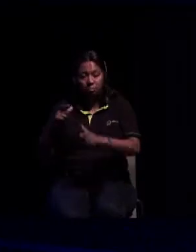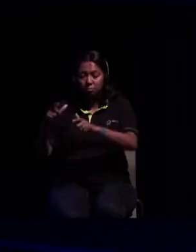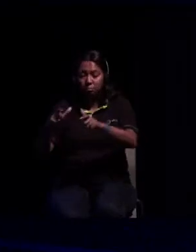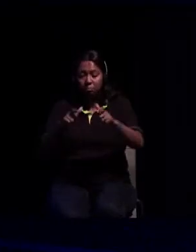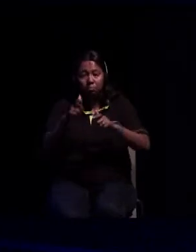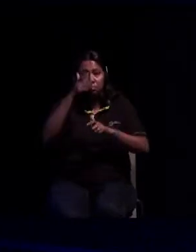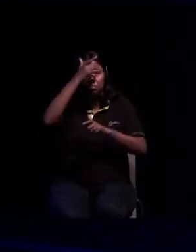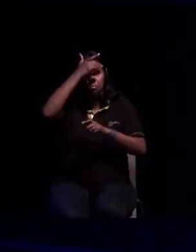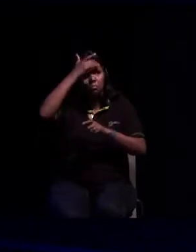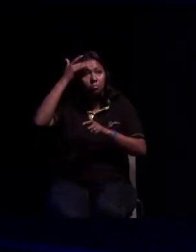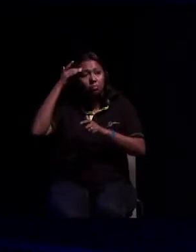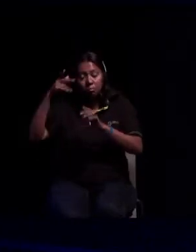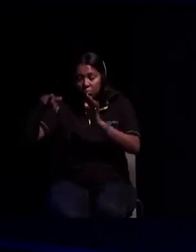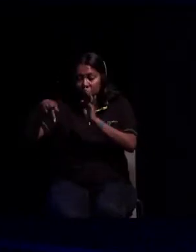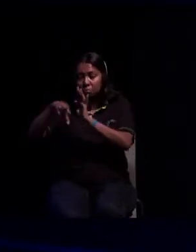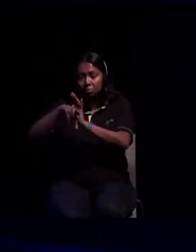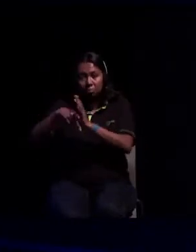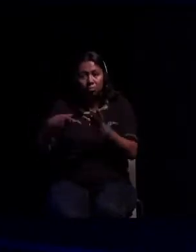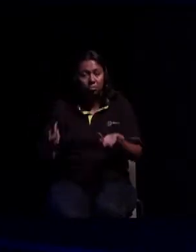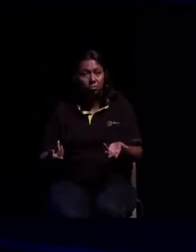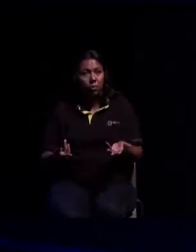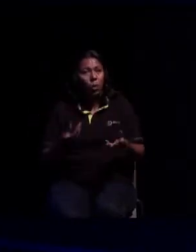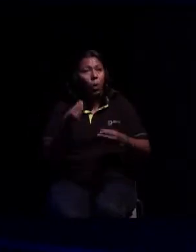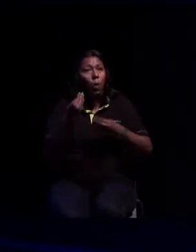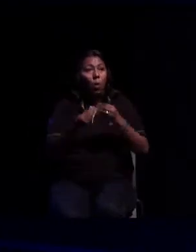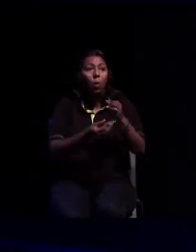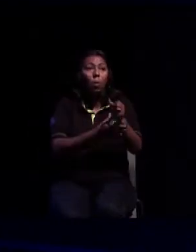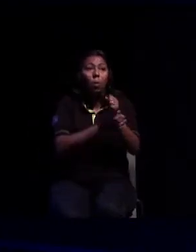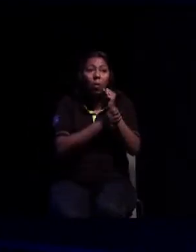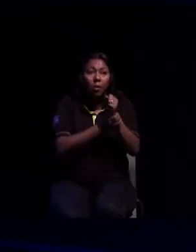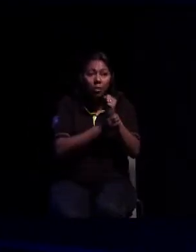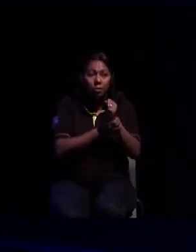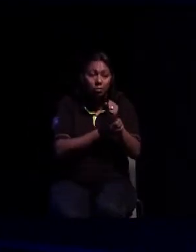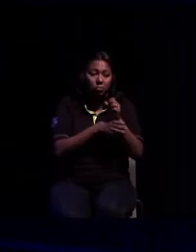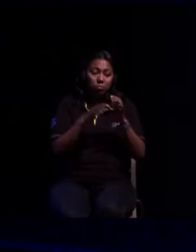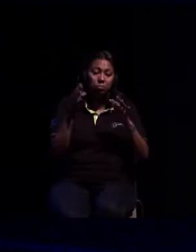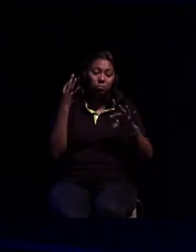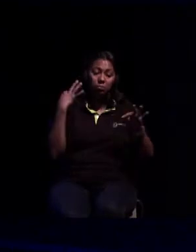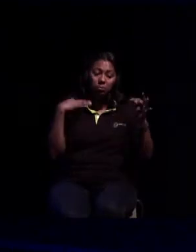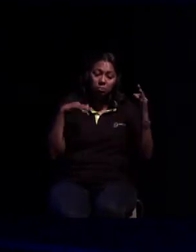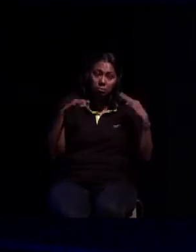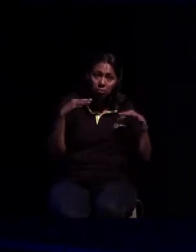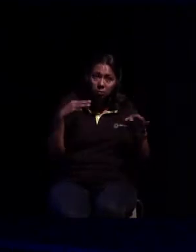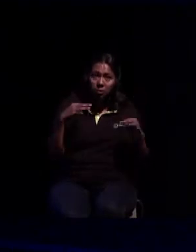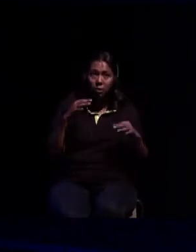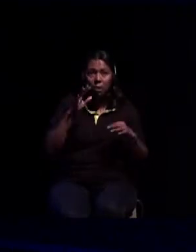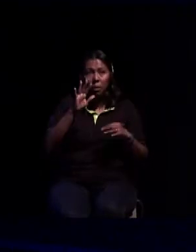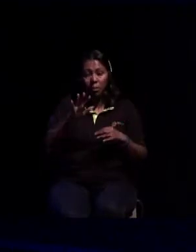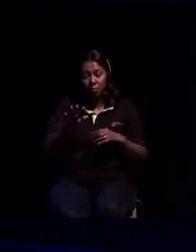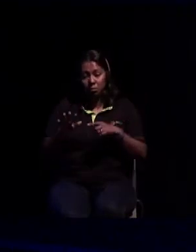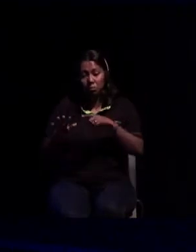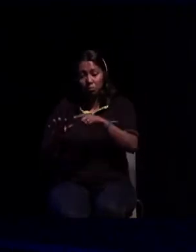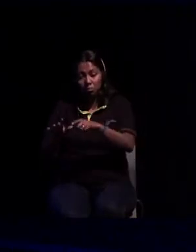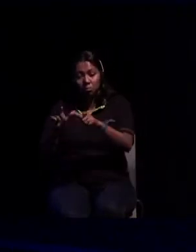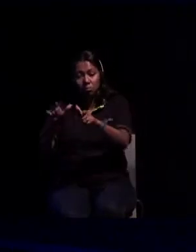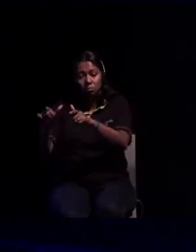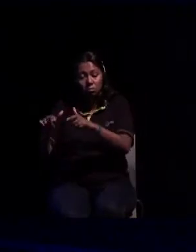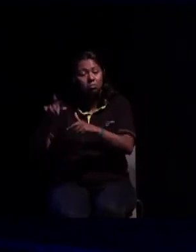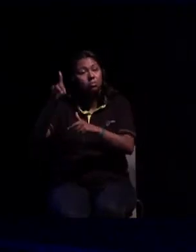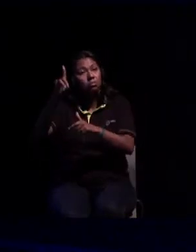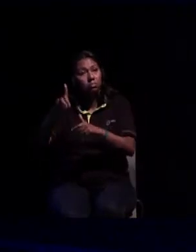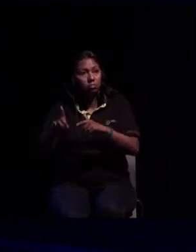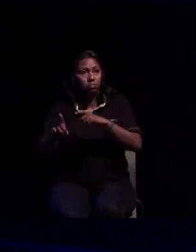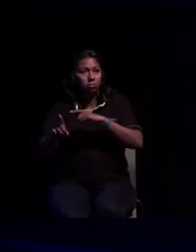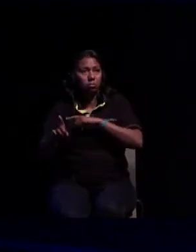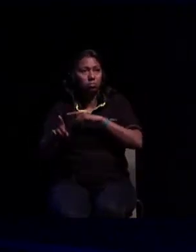we ensure that when tourism occurs, that we're ensuring that the rights of host communities to benefit from tourism and to actually